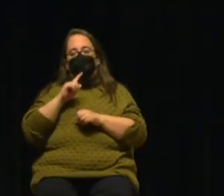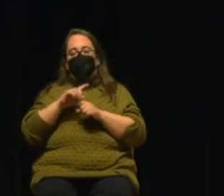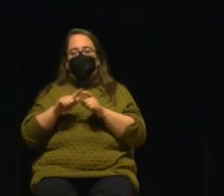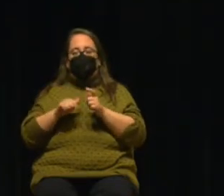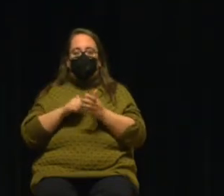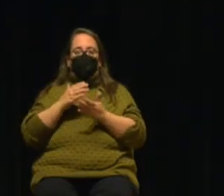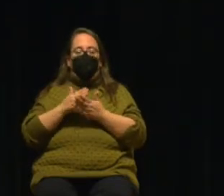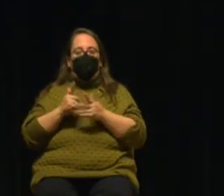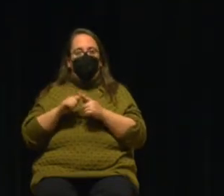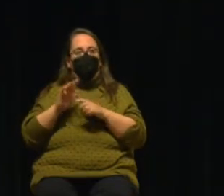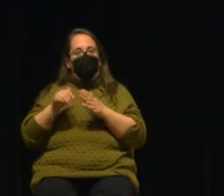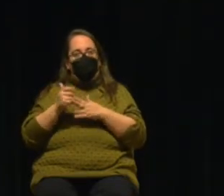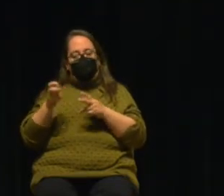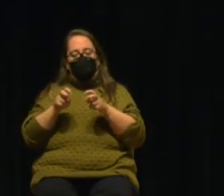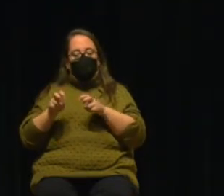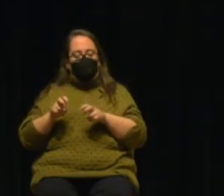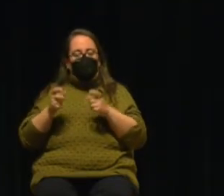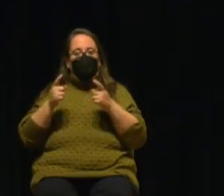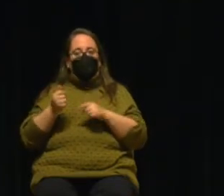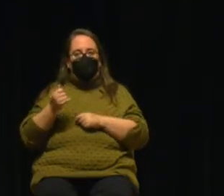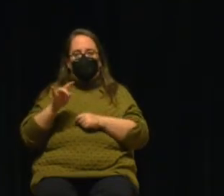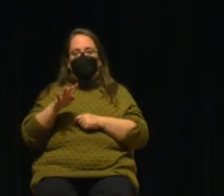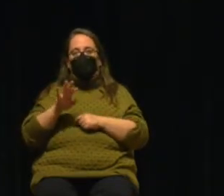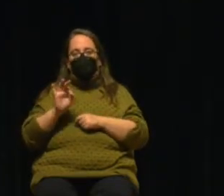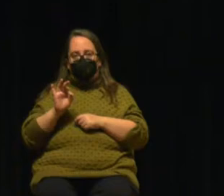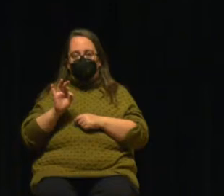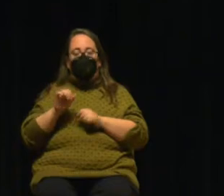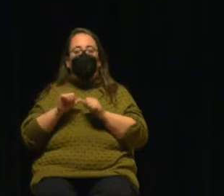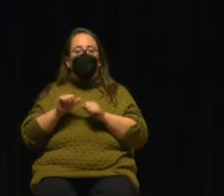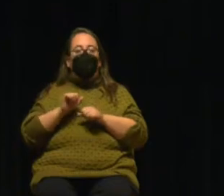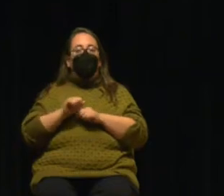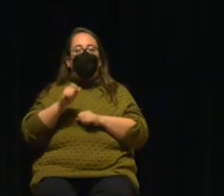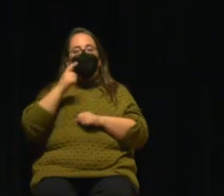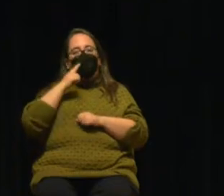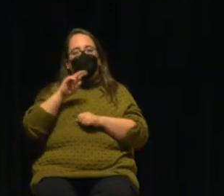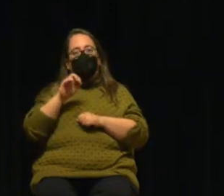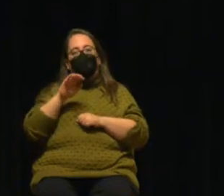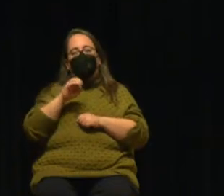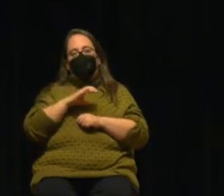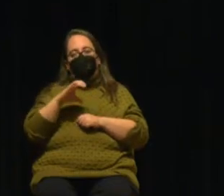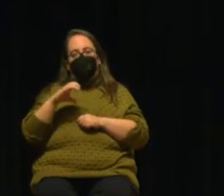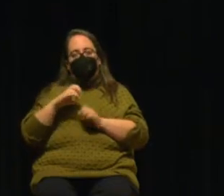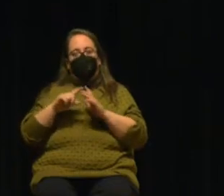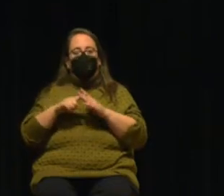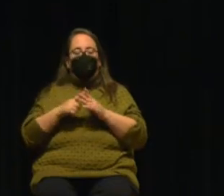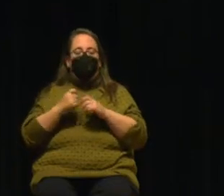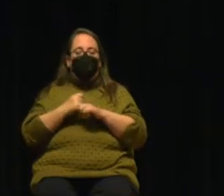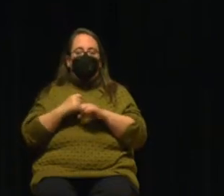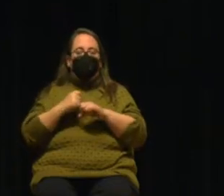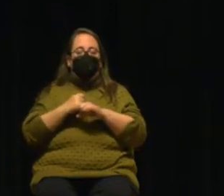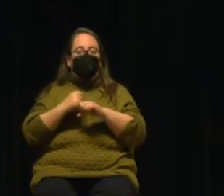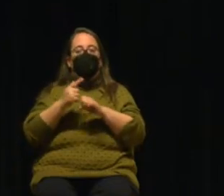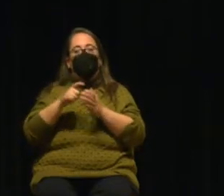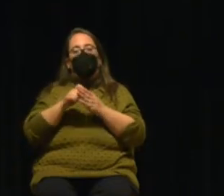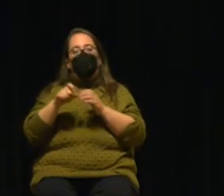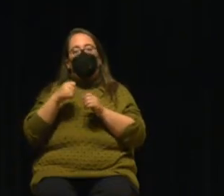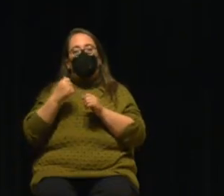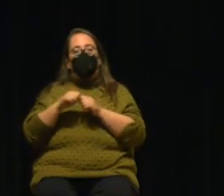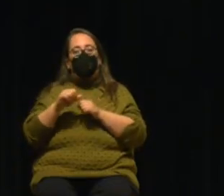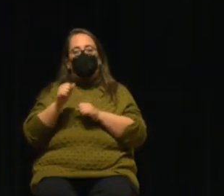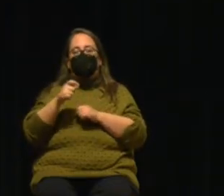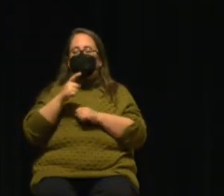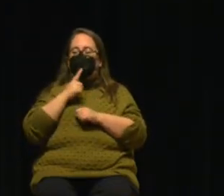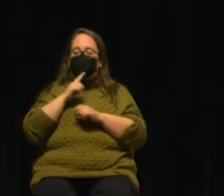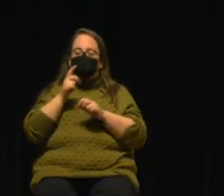this practice. And so in 1859, while he's still working for the Vigilance Committee, he began his campaign. He wrote a letter in which he denounced